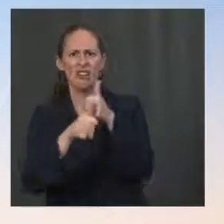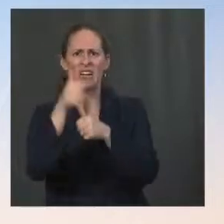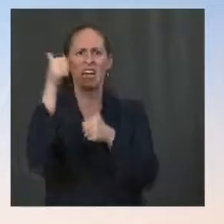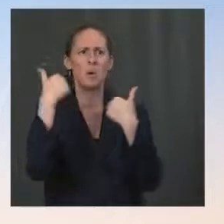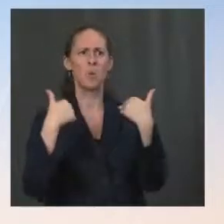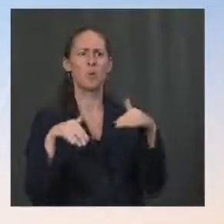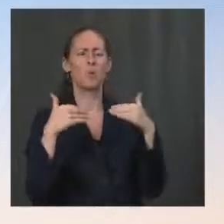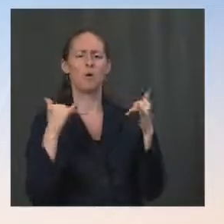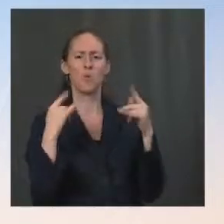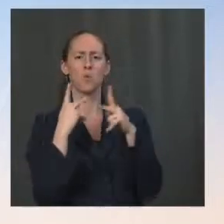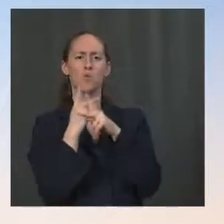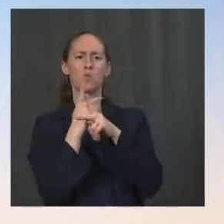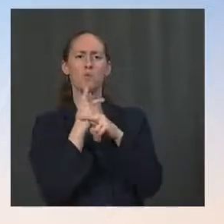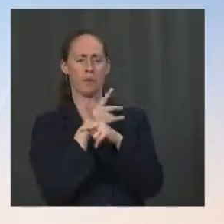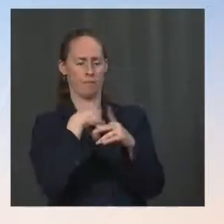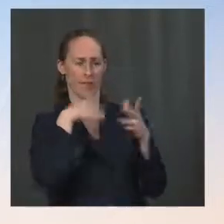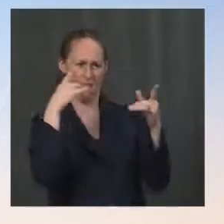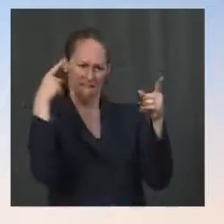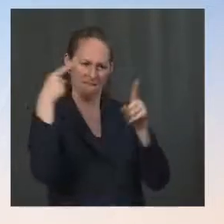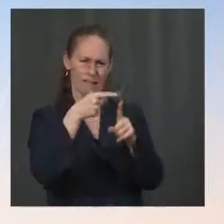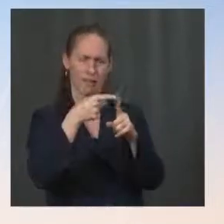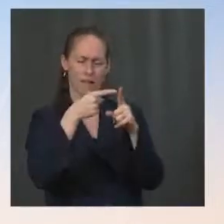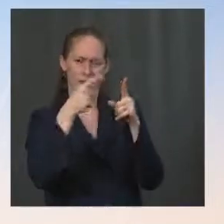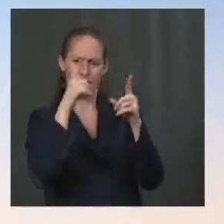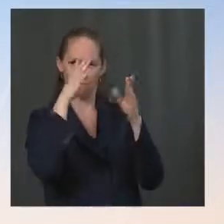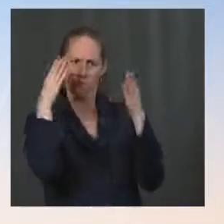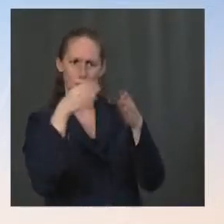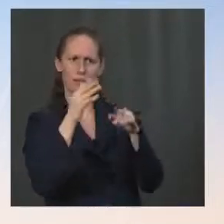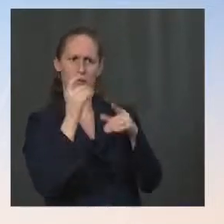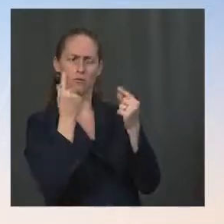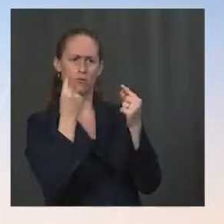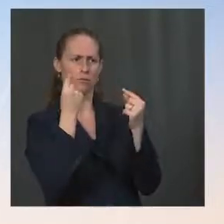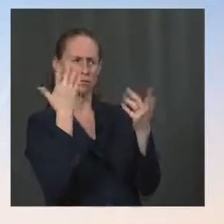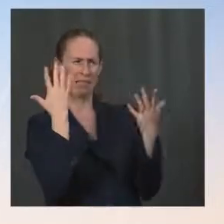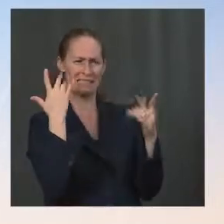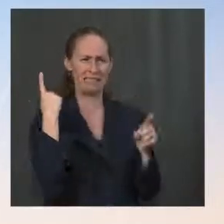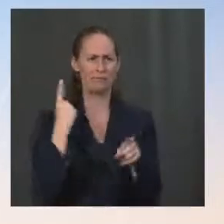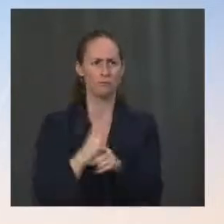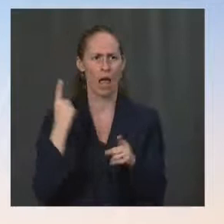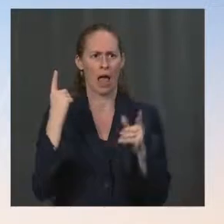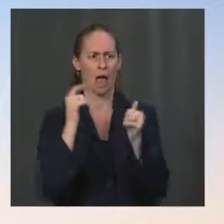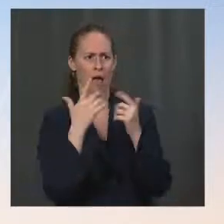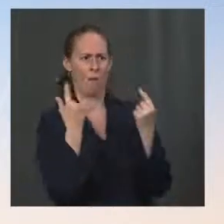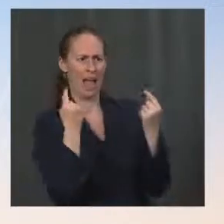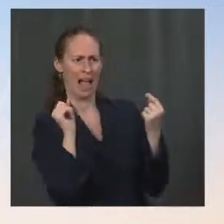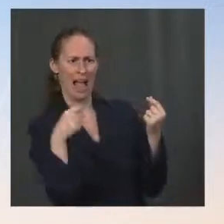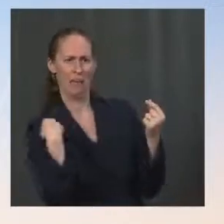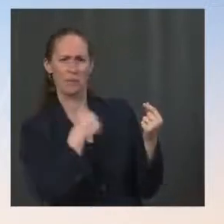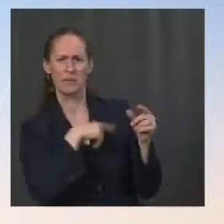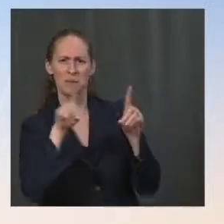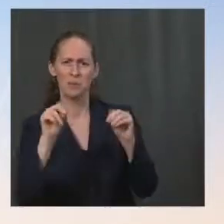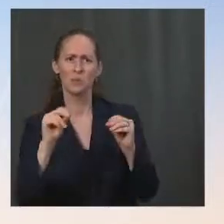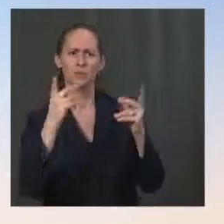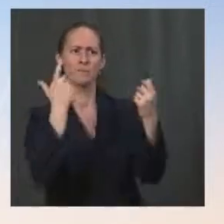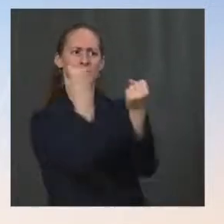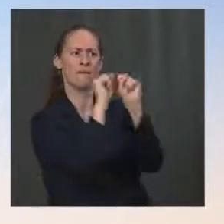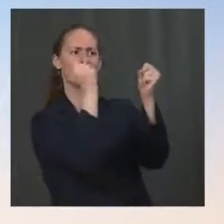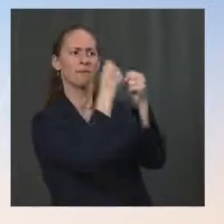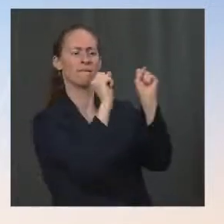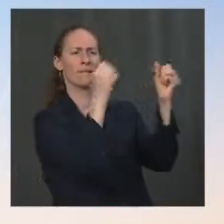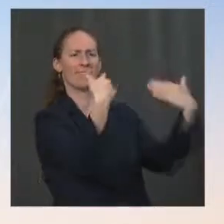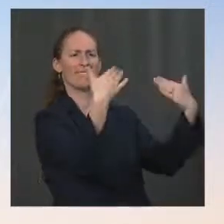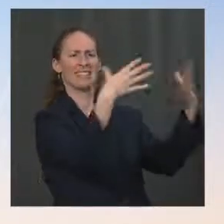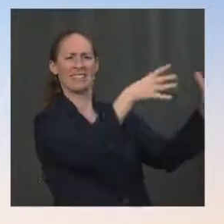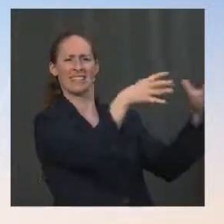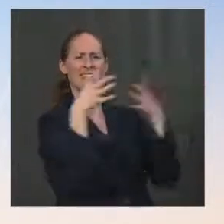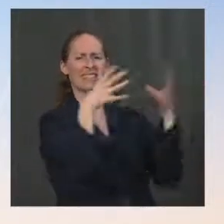on that and what the information is that's incoming, what steps we can take to get more people out over the coming days or the remaining days. So